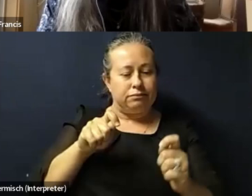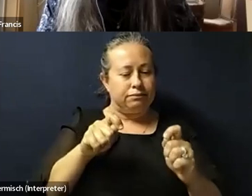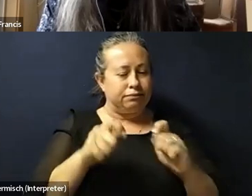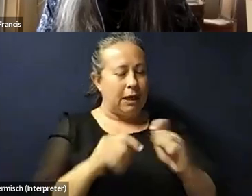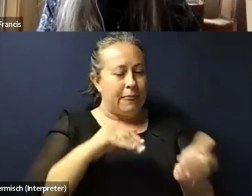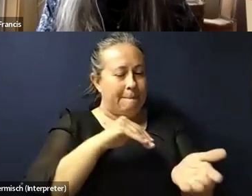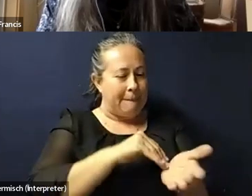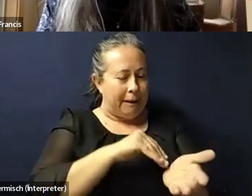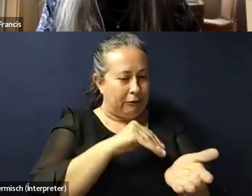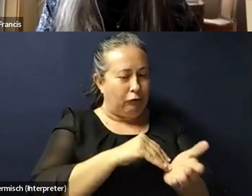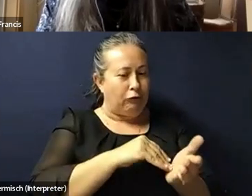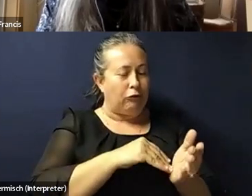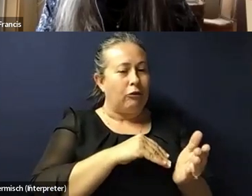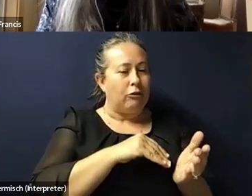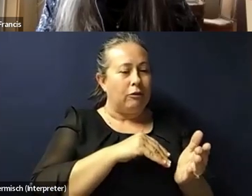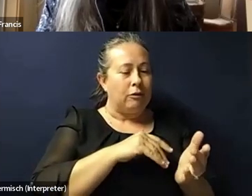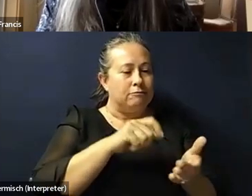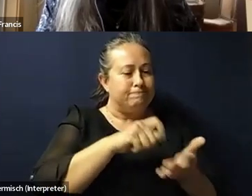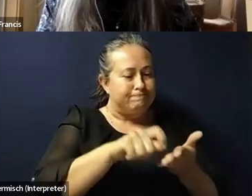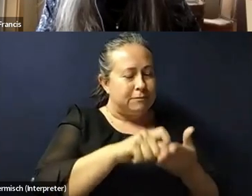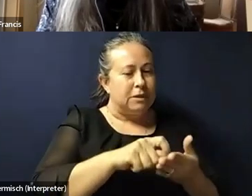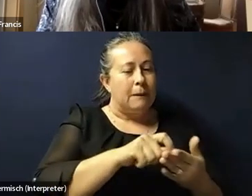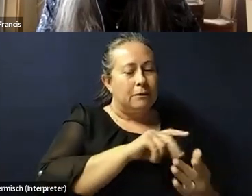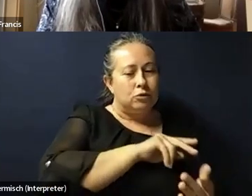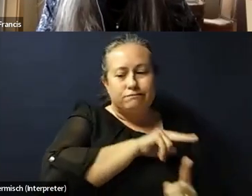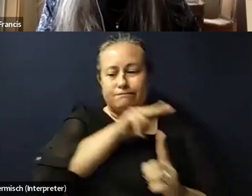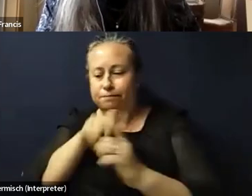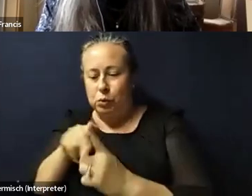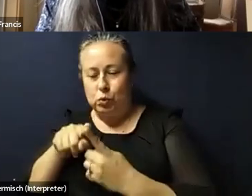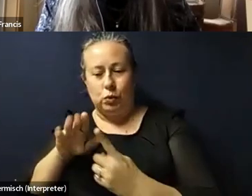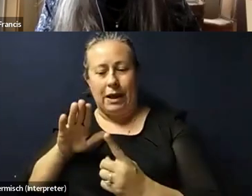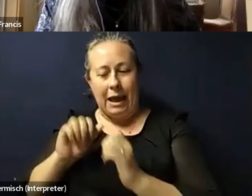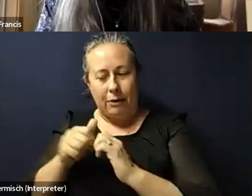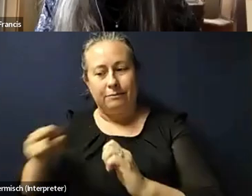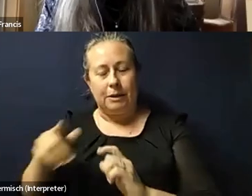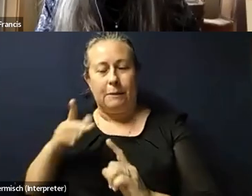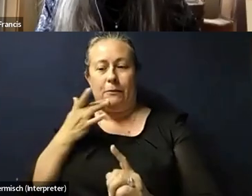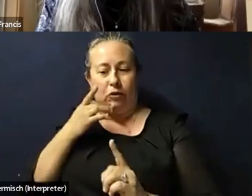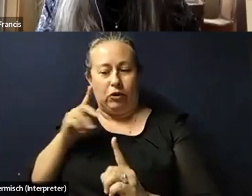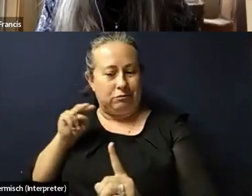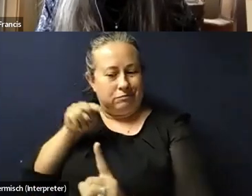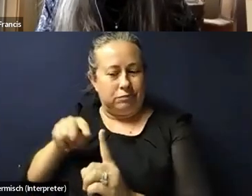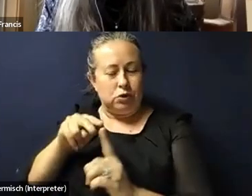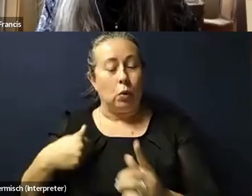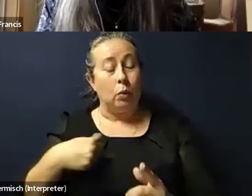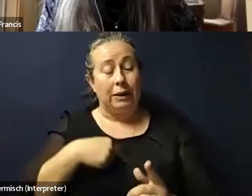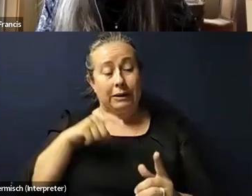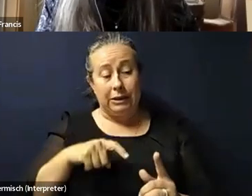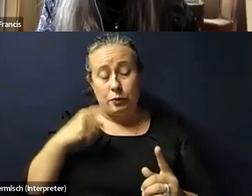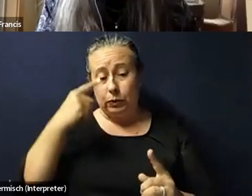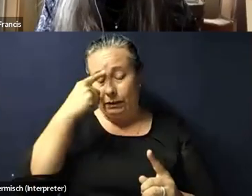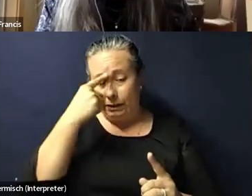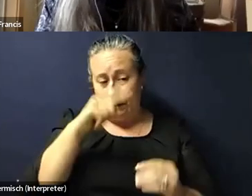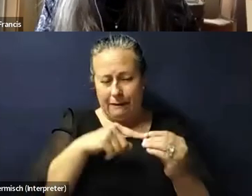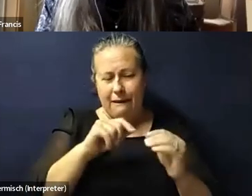and resonates with their identities. I think we have to think about from an ethical perspective, how can we ensure that when the data are being used